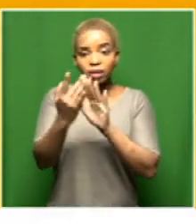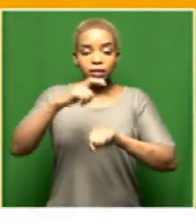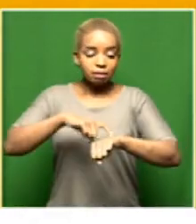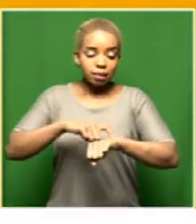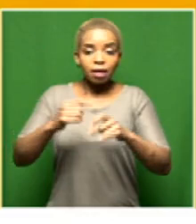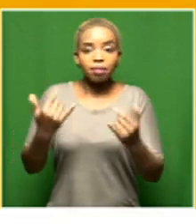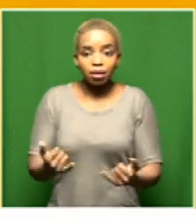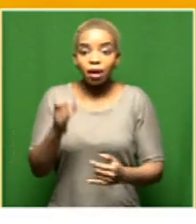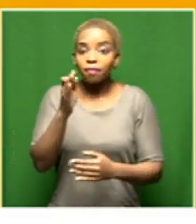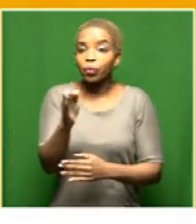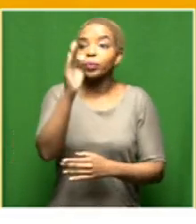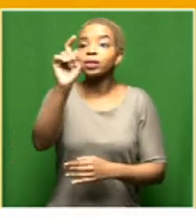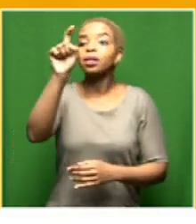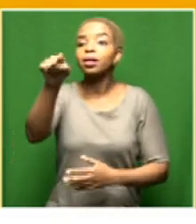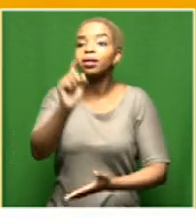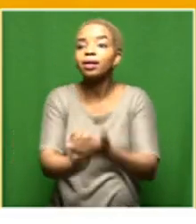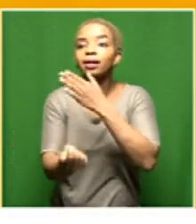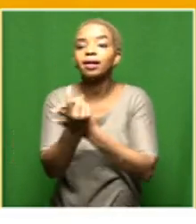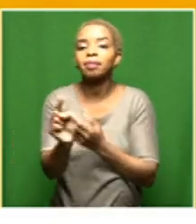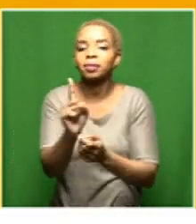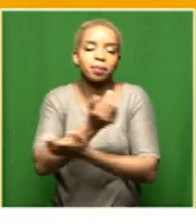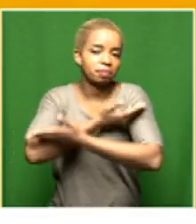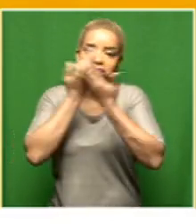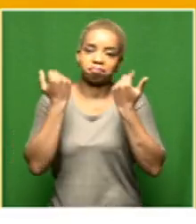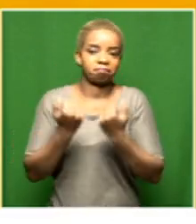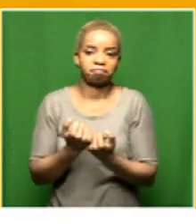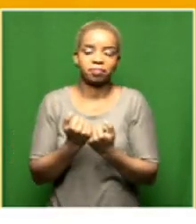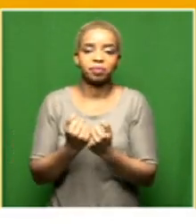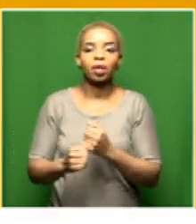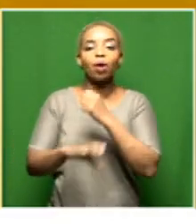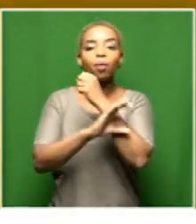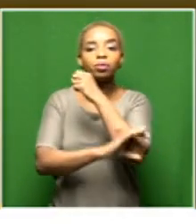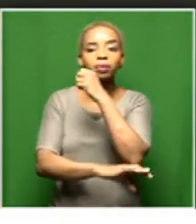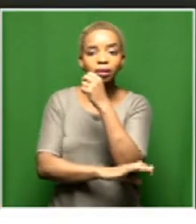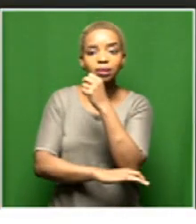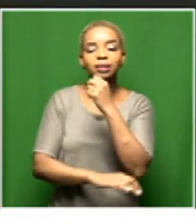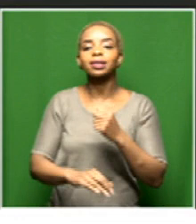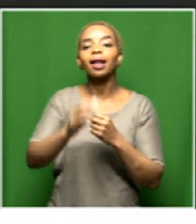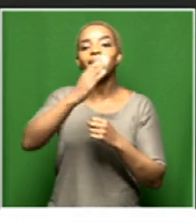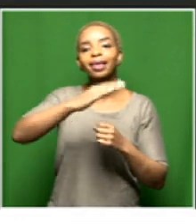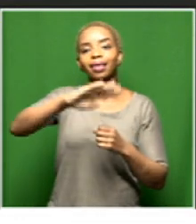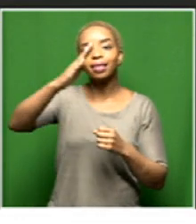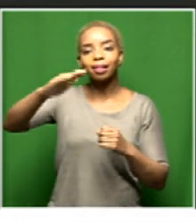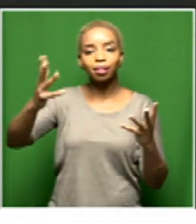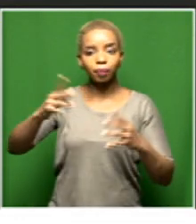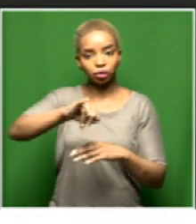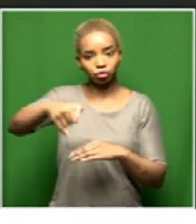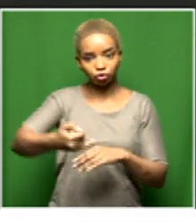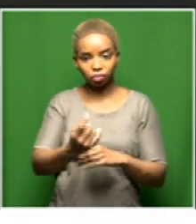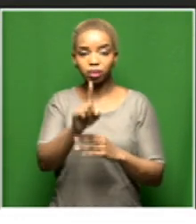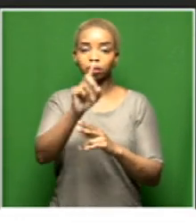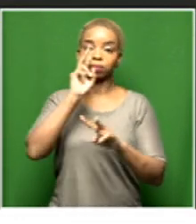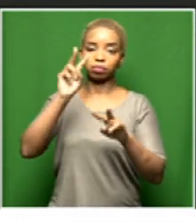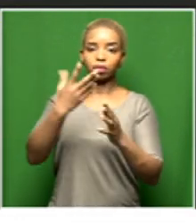cannot be predicted. Now, the Constitution Hill in Johannesburg has started to look at the ways that we can document COVID-19 for the